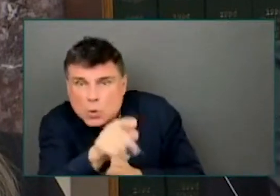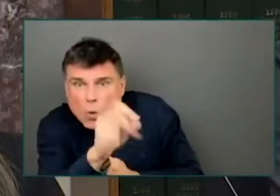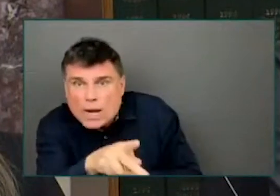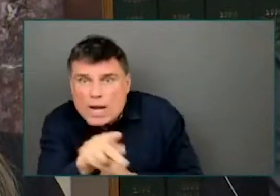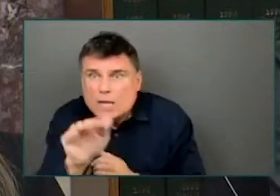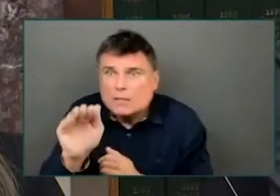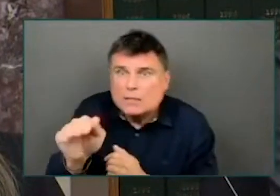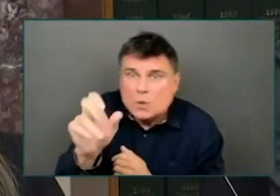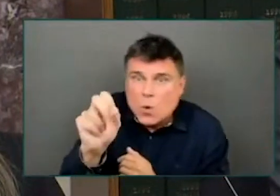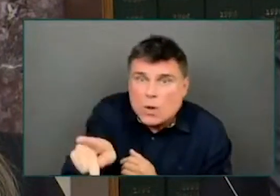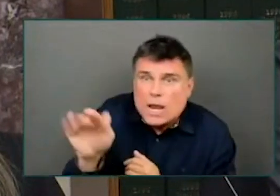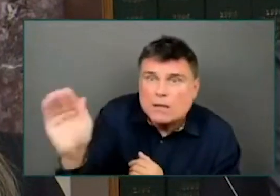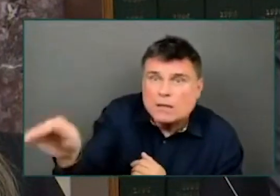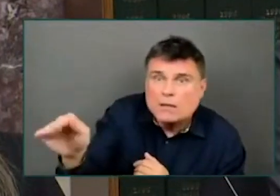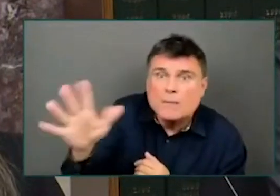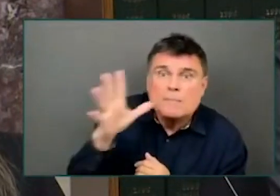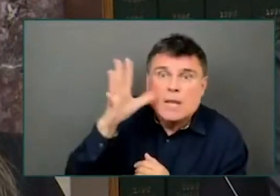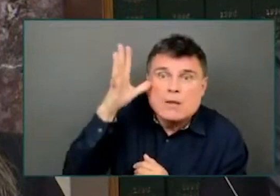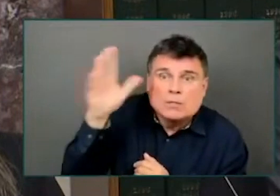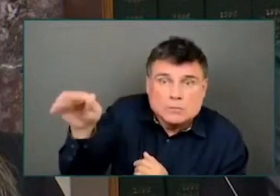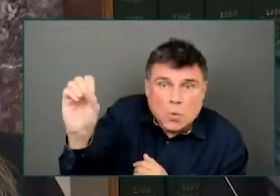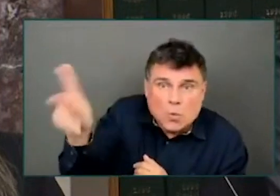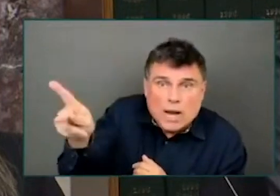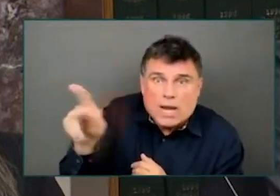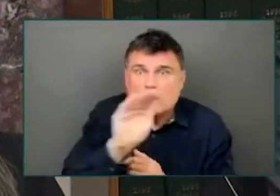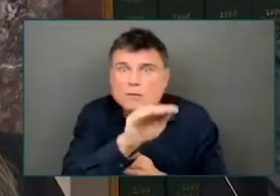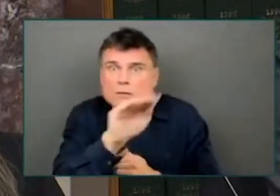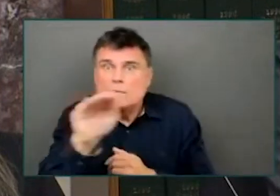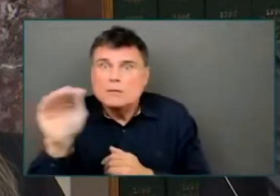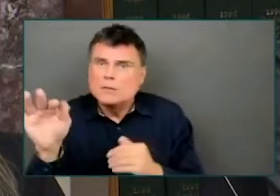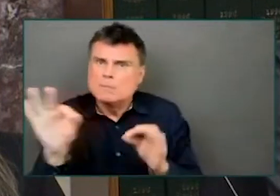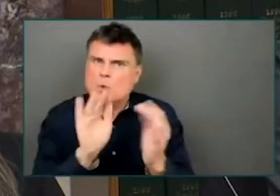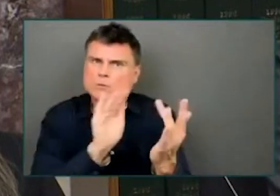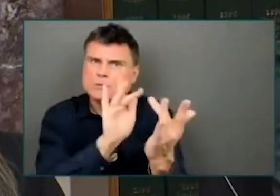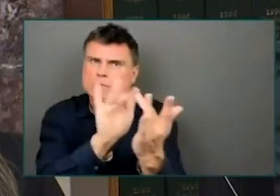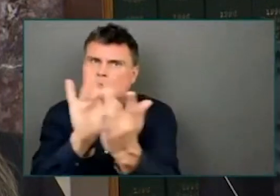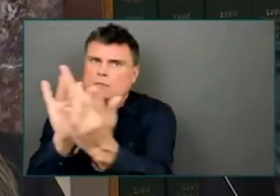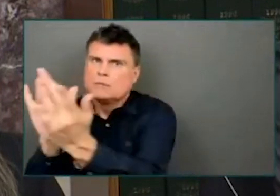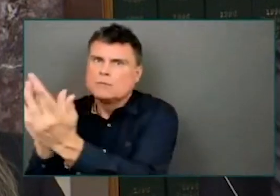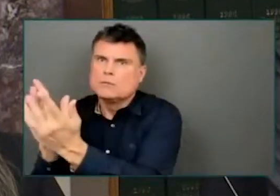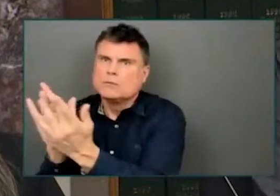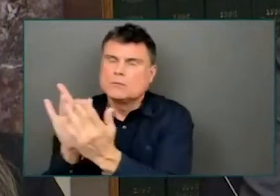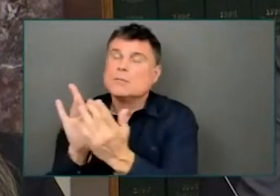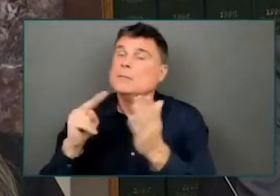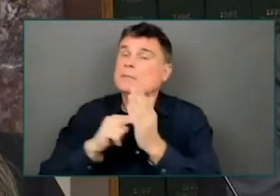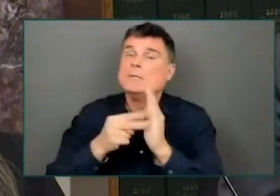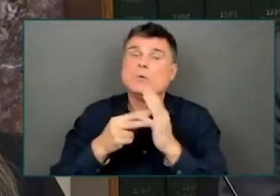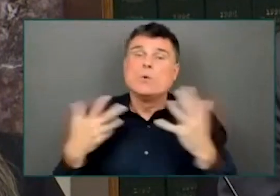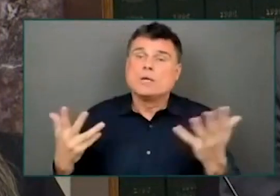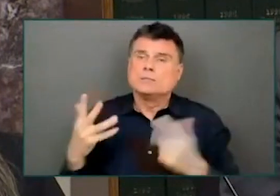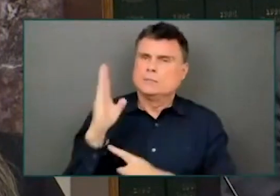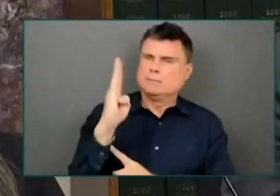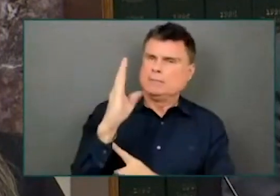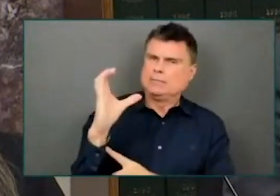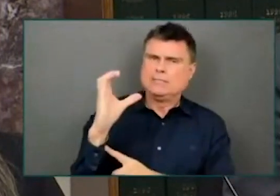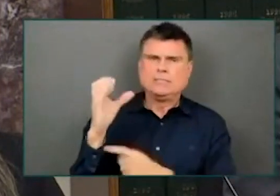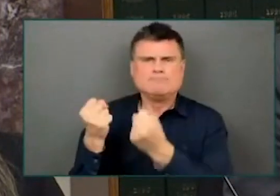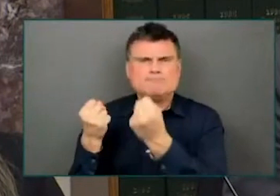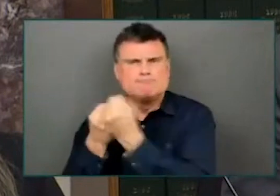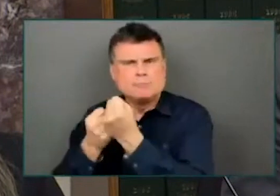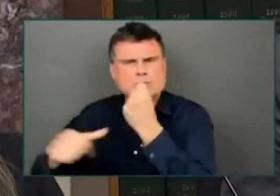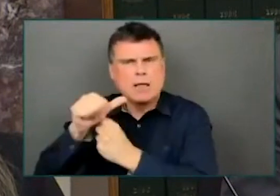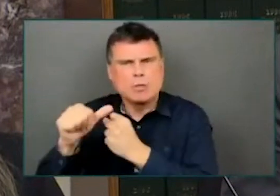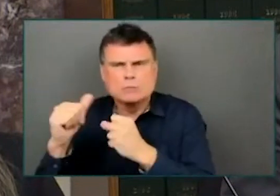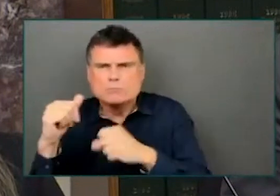okay. Time and time again, British Columbians have stepped up for one another, and our government is right there with you.